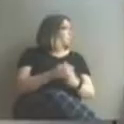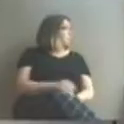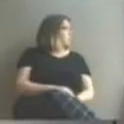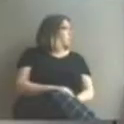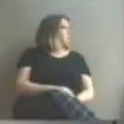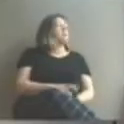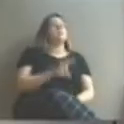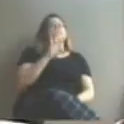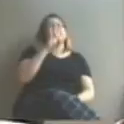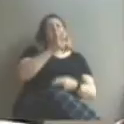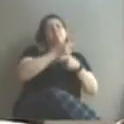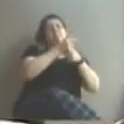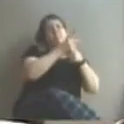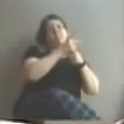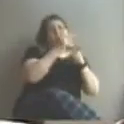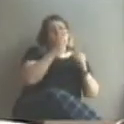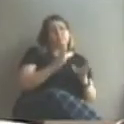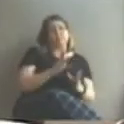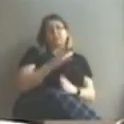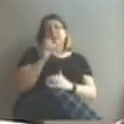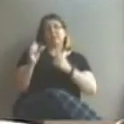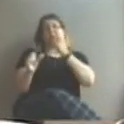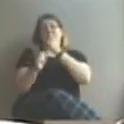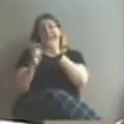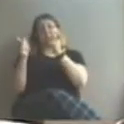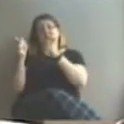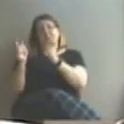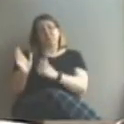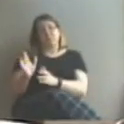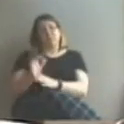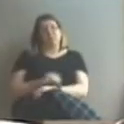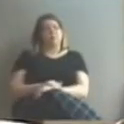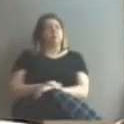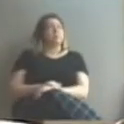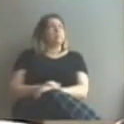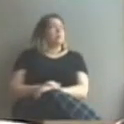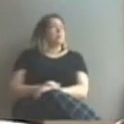There are seven supervisors and an assistant manager of housekeeping.